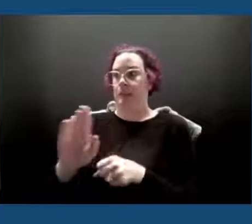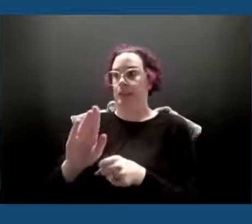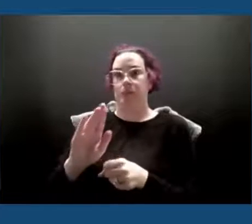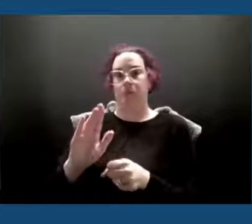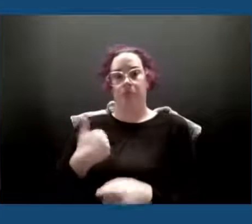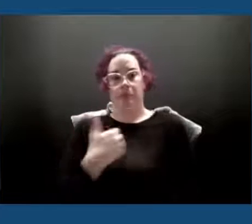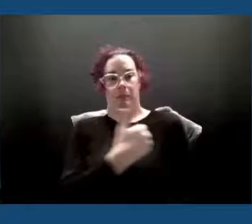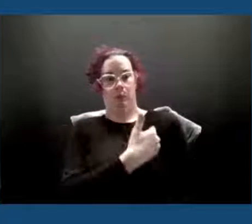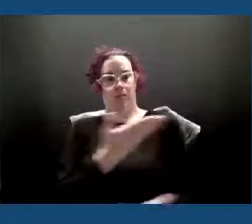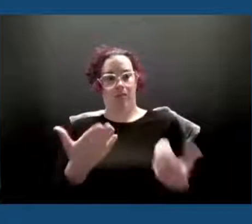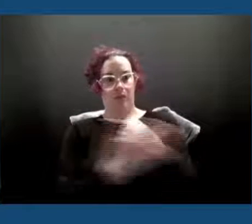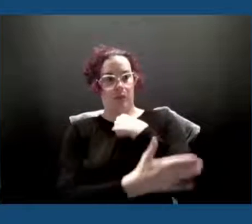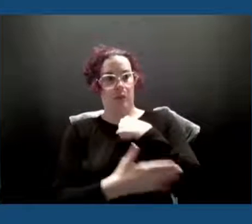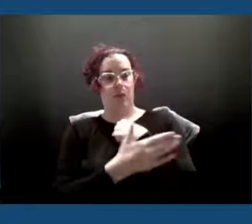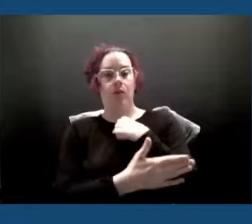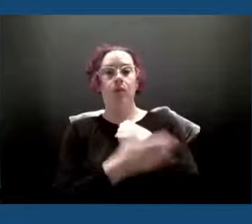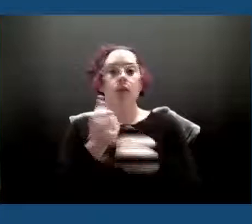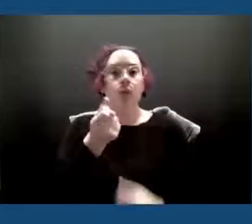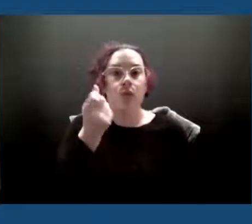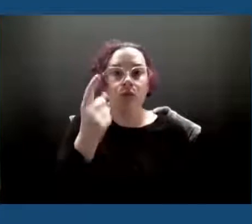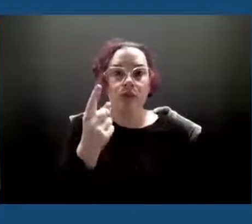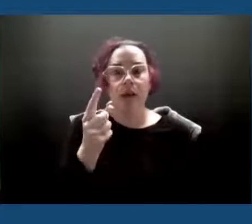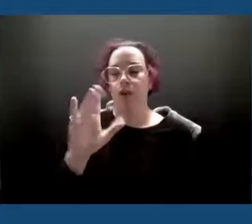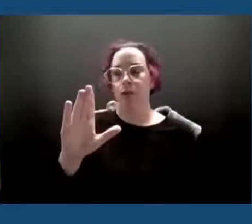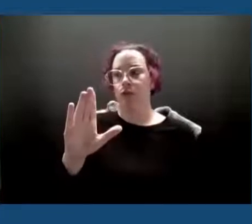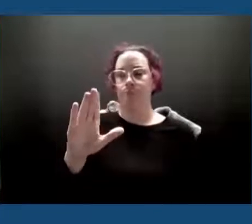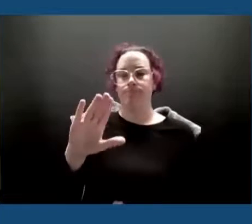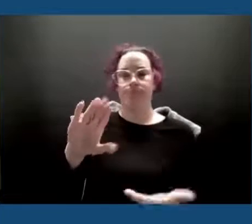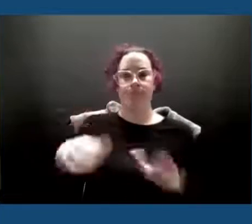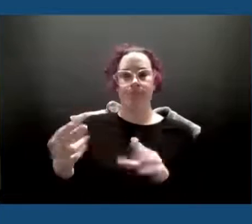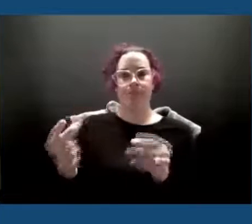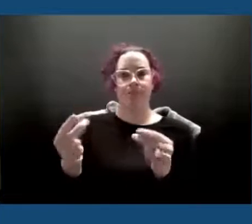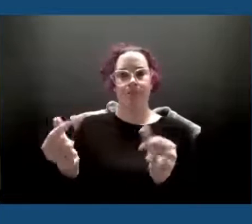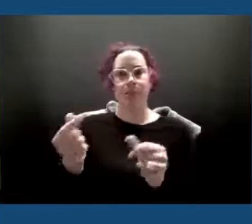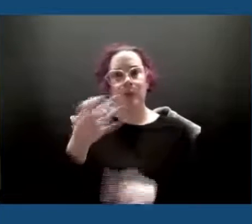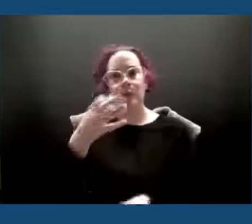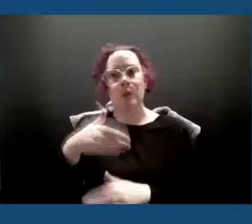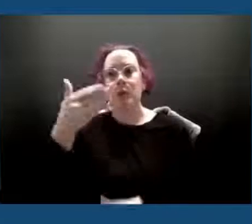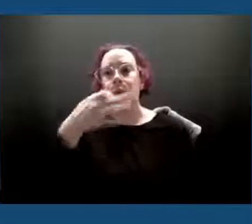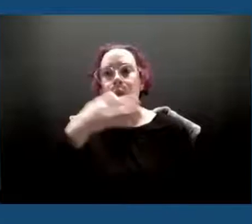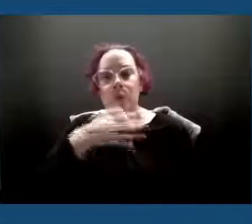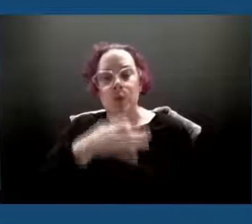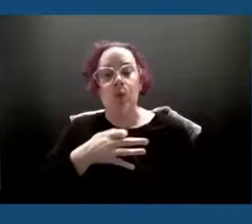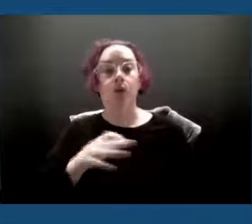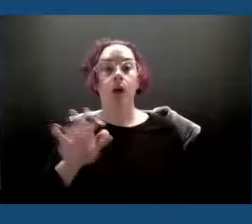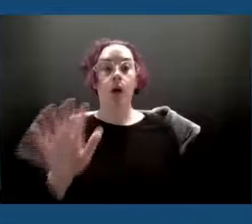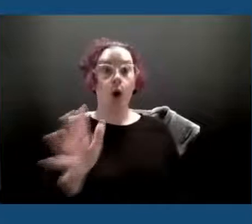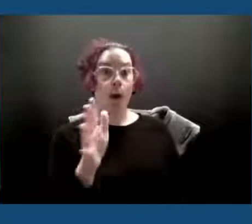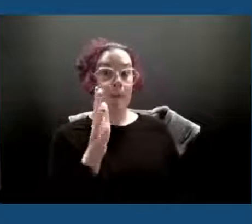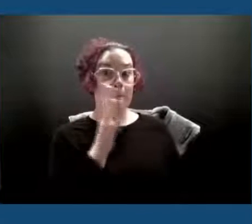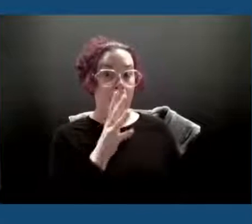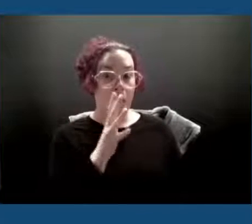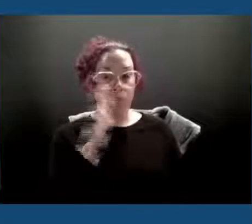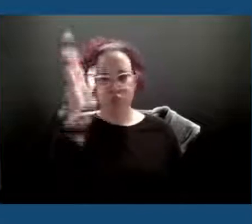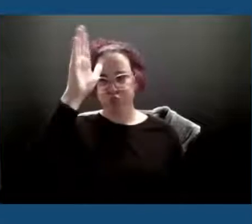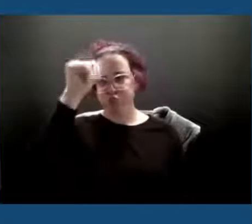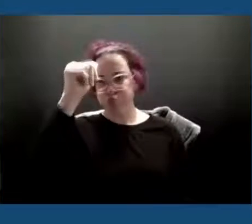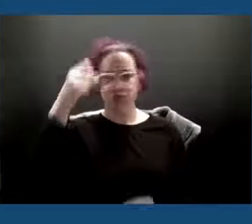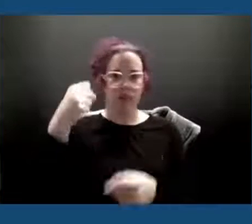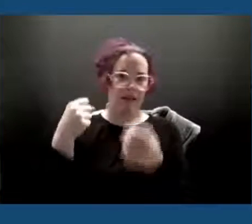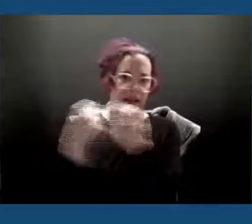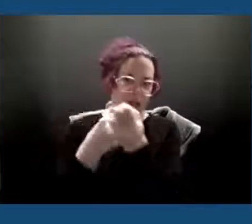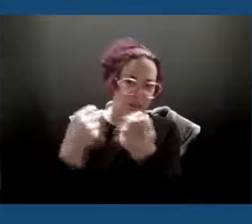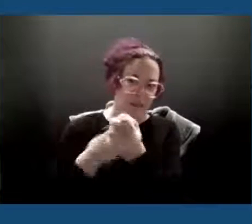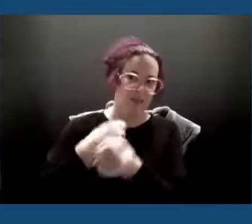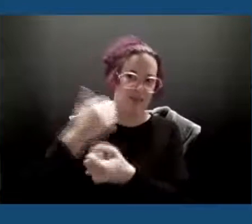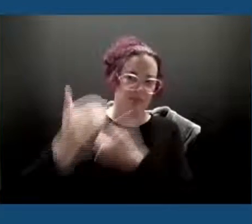short. And if it wasn't for the relentless advocacy of her mother, her story would have been buried